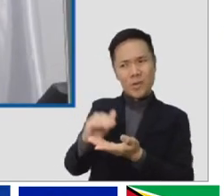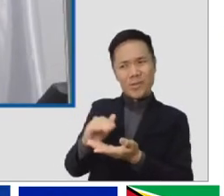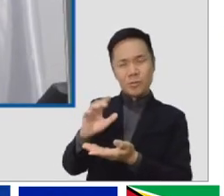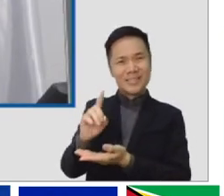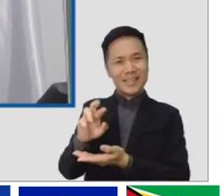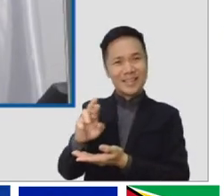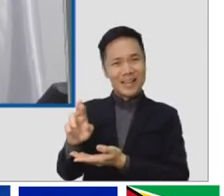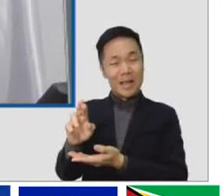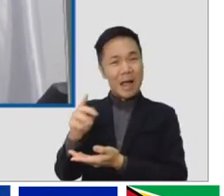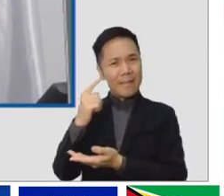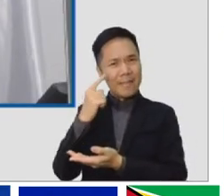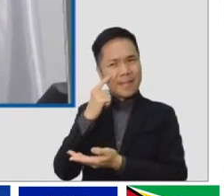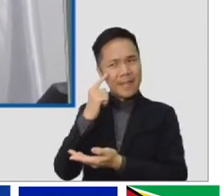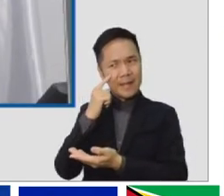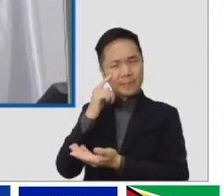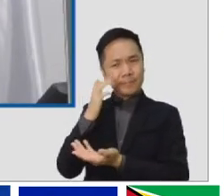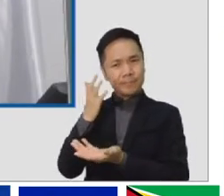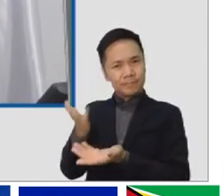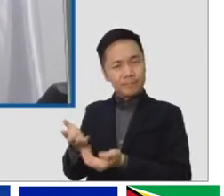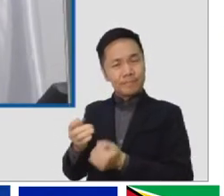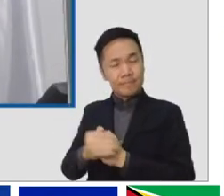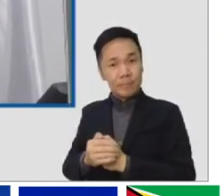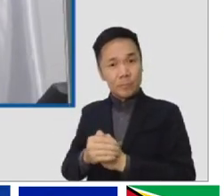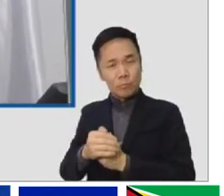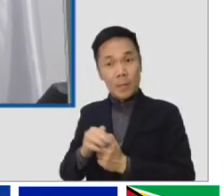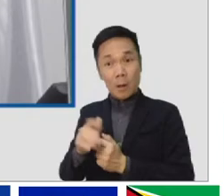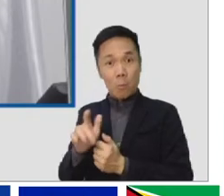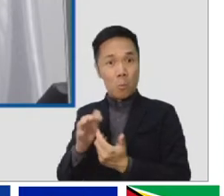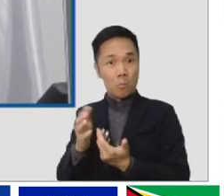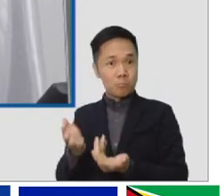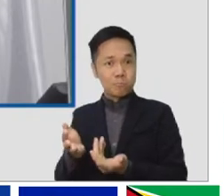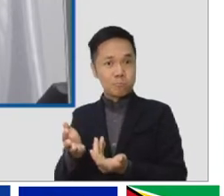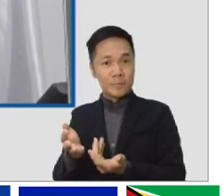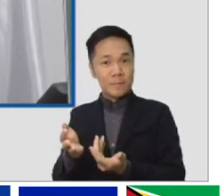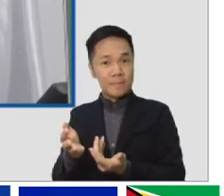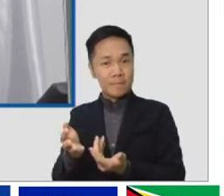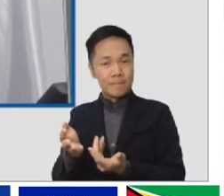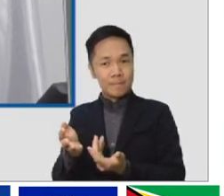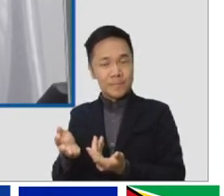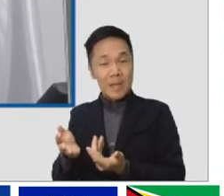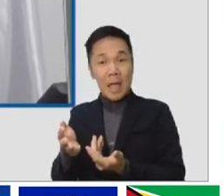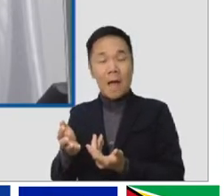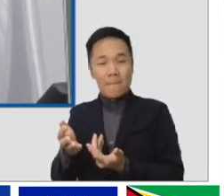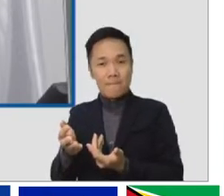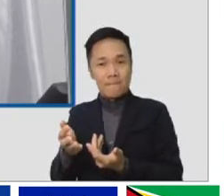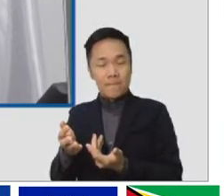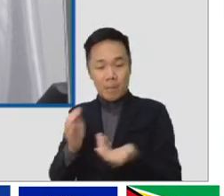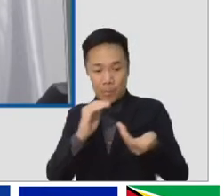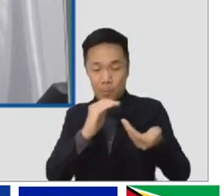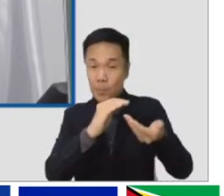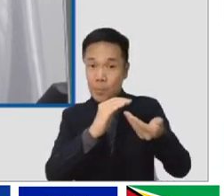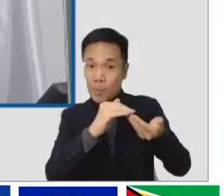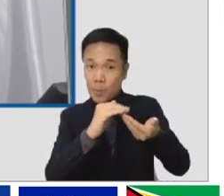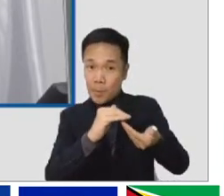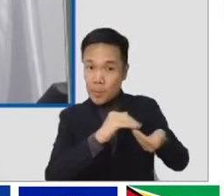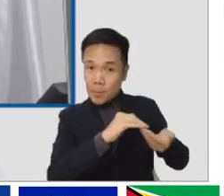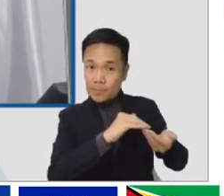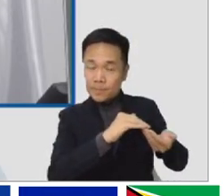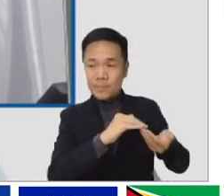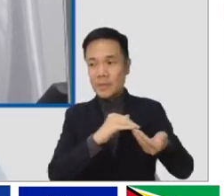have a key role, some actions that are also fostered permanently for us to be able to reach